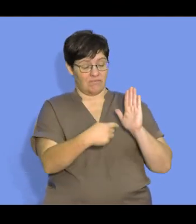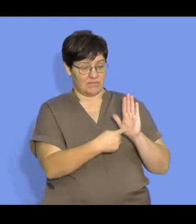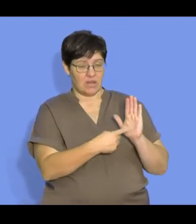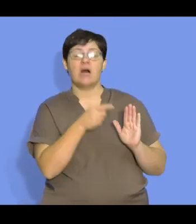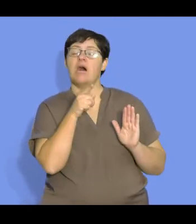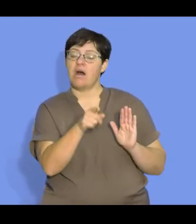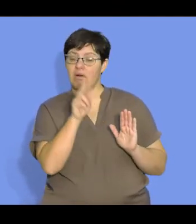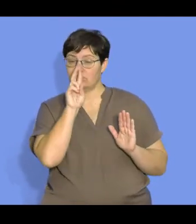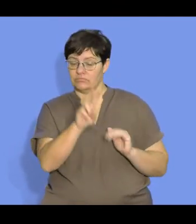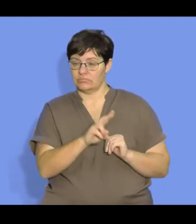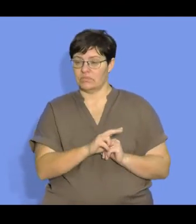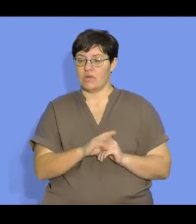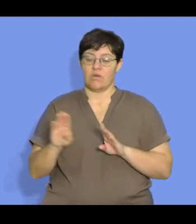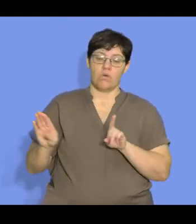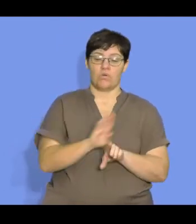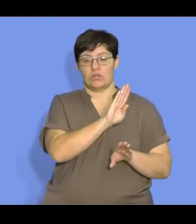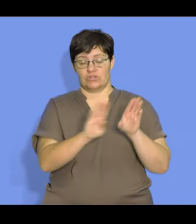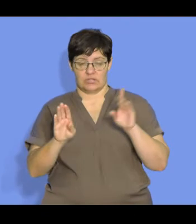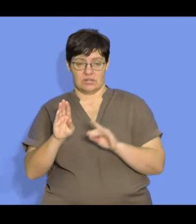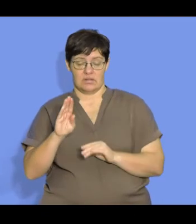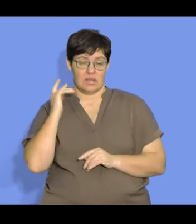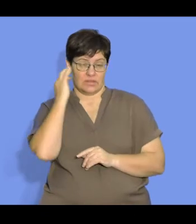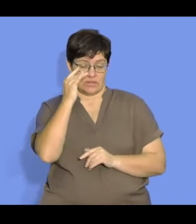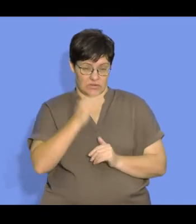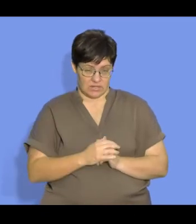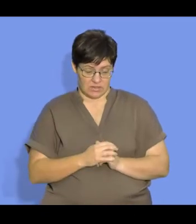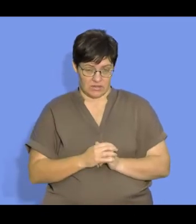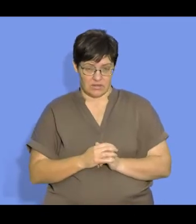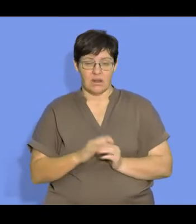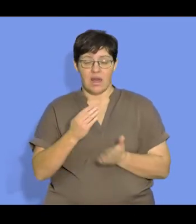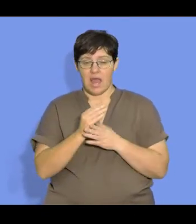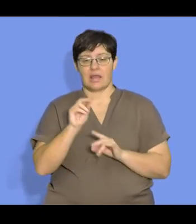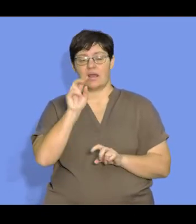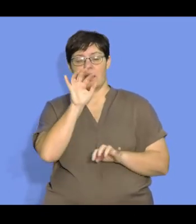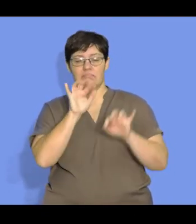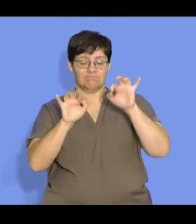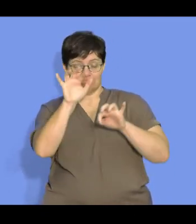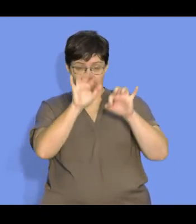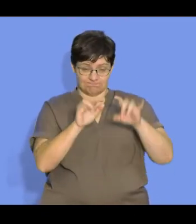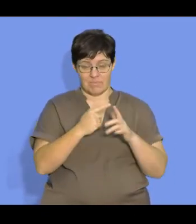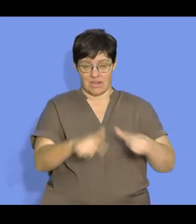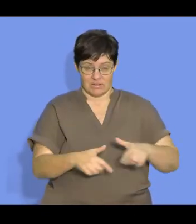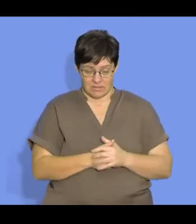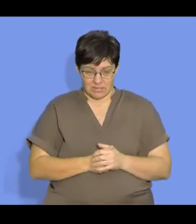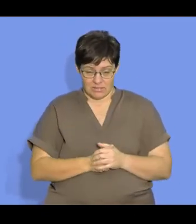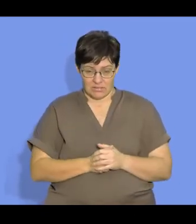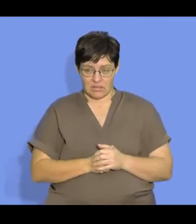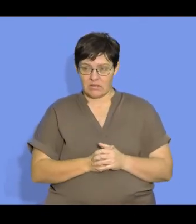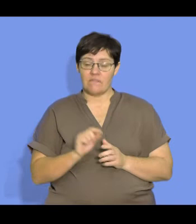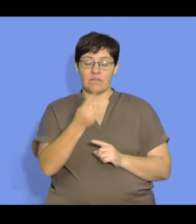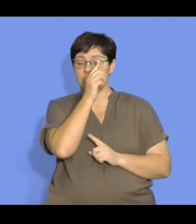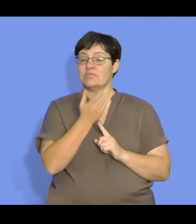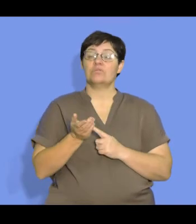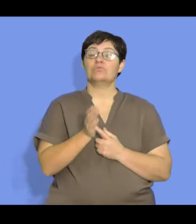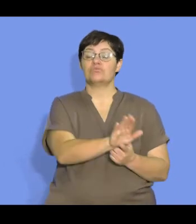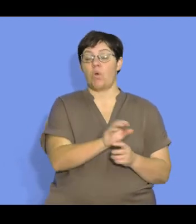link this to the collision theory, where we talk on a particle level. Firstly, we need to understand that it shows